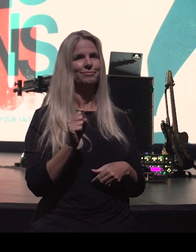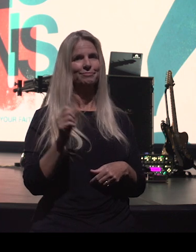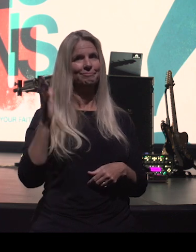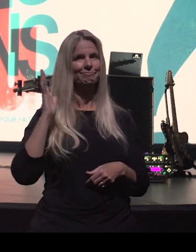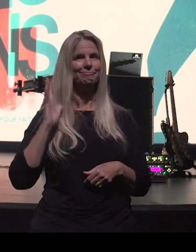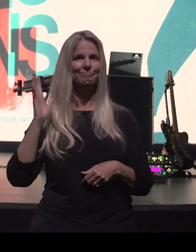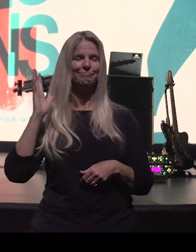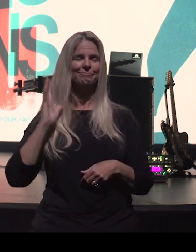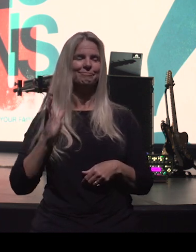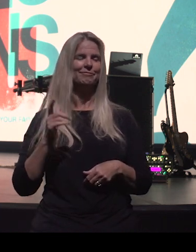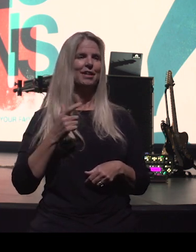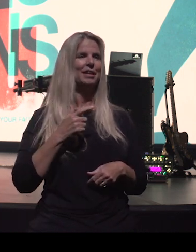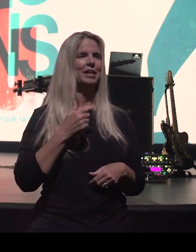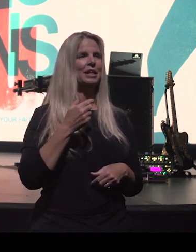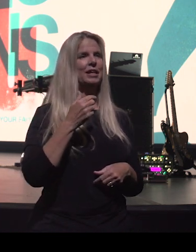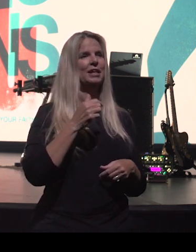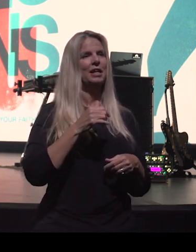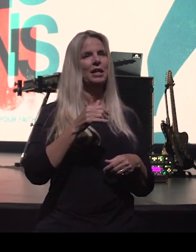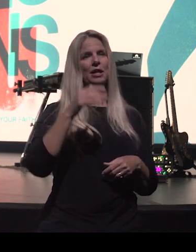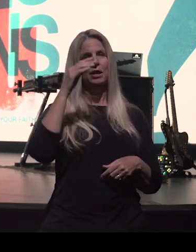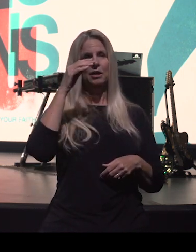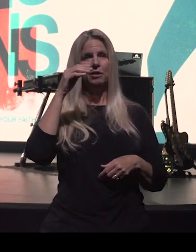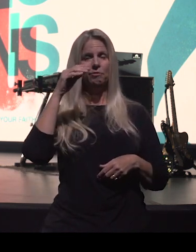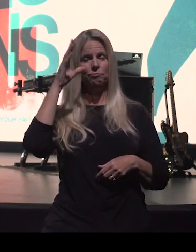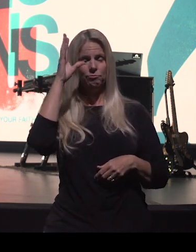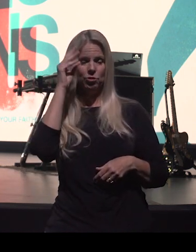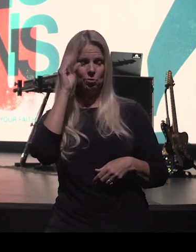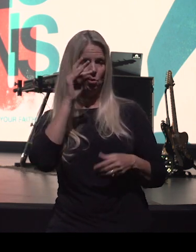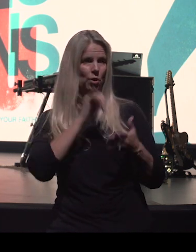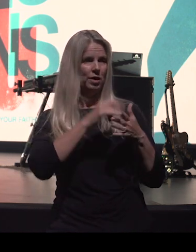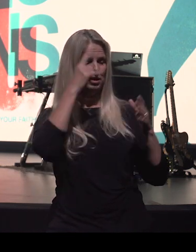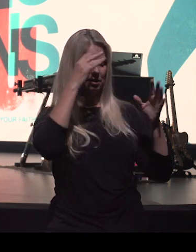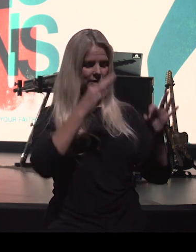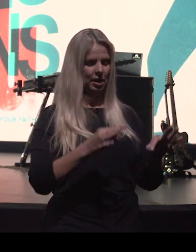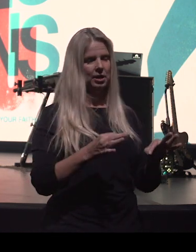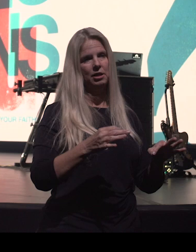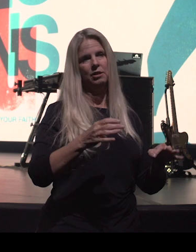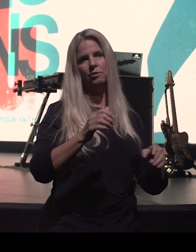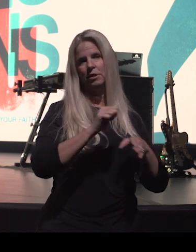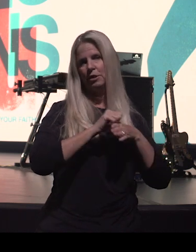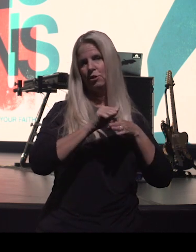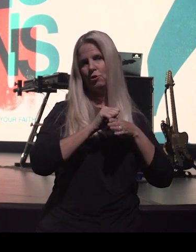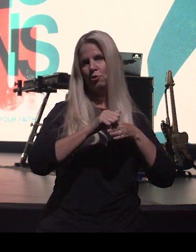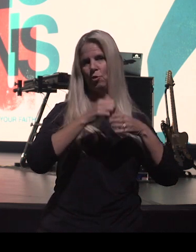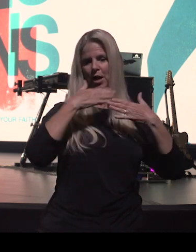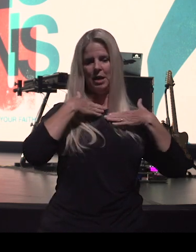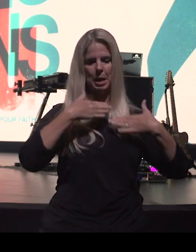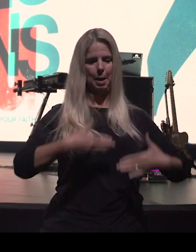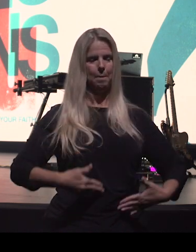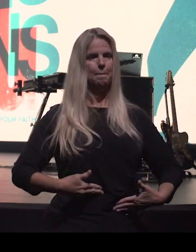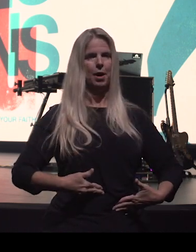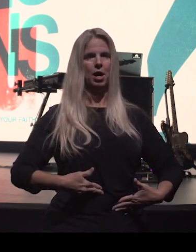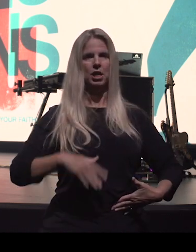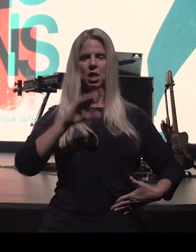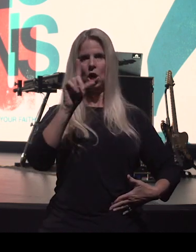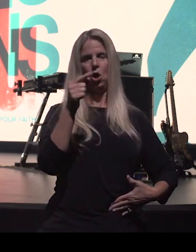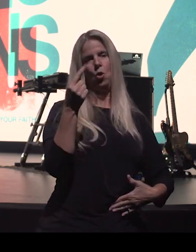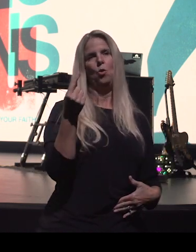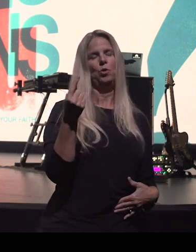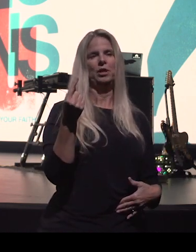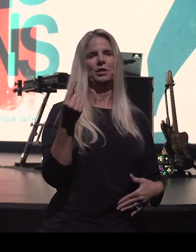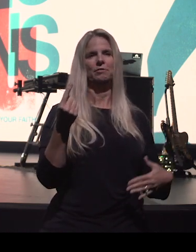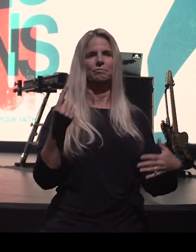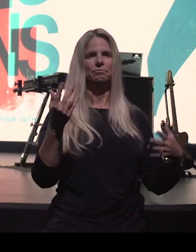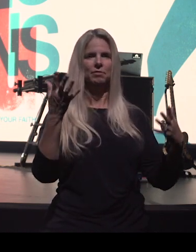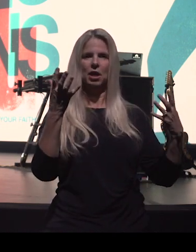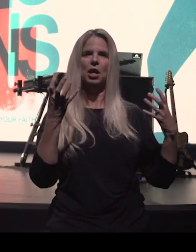When I was in high school, I had this guy that he decided that he was gonna just train his upper body. That's it. He wanted to get ripped because, you know, guys